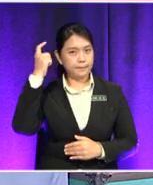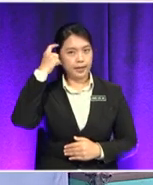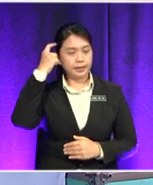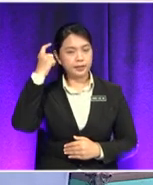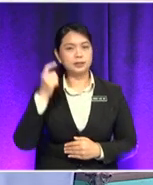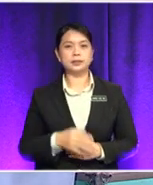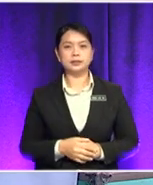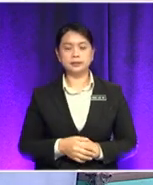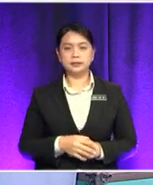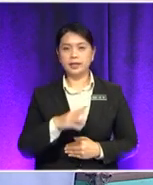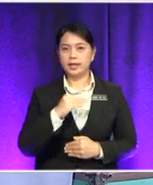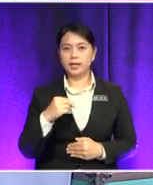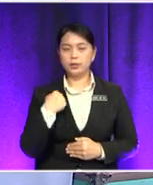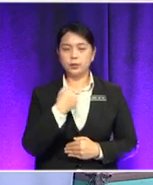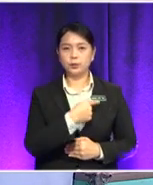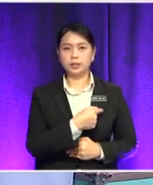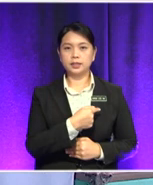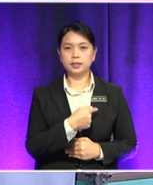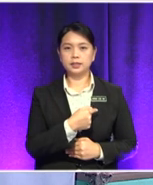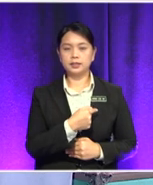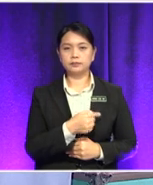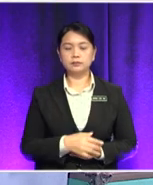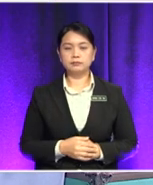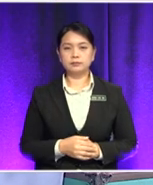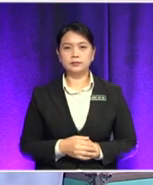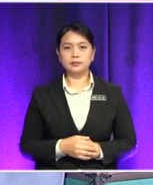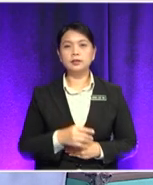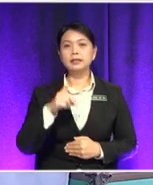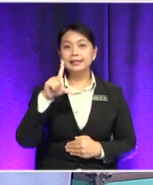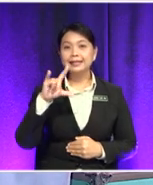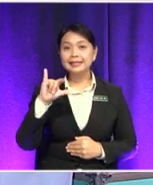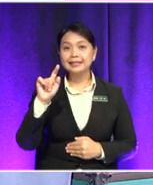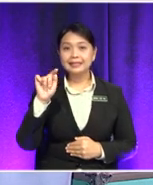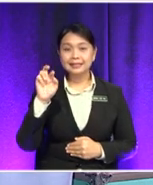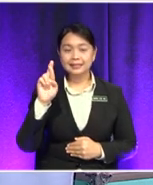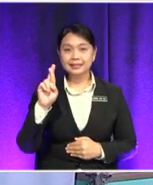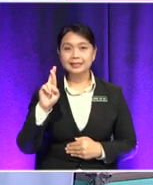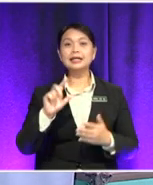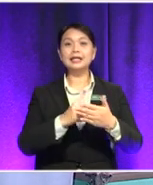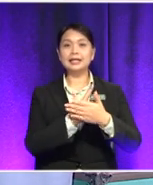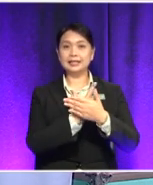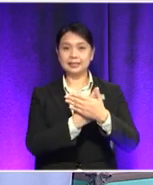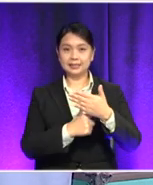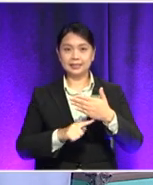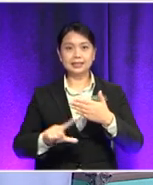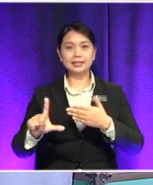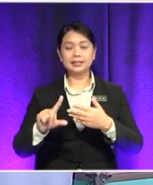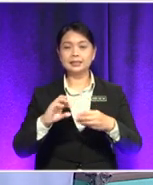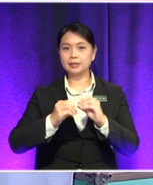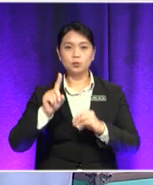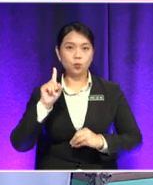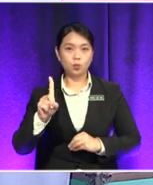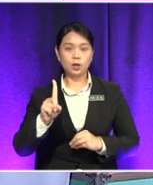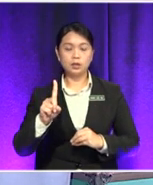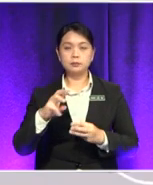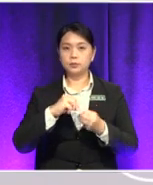then, read and think this one. Litter is the number one problem in our city. The streets